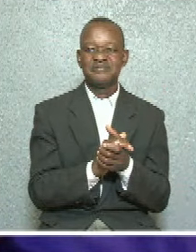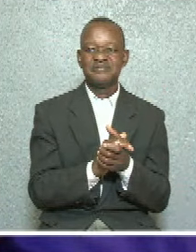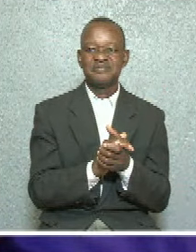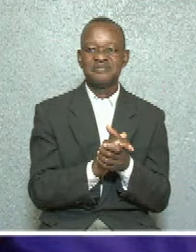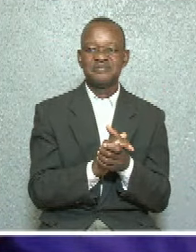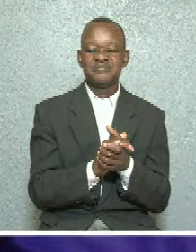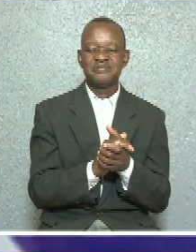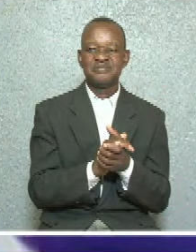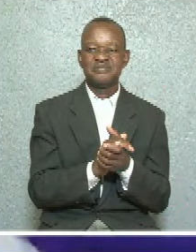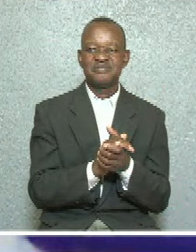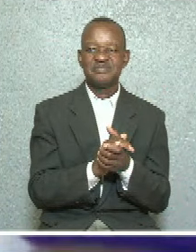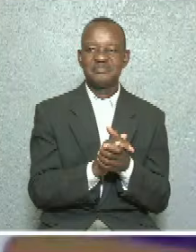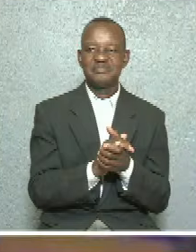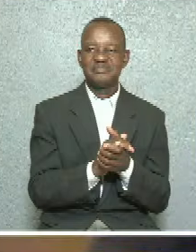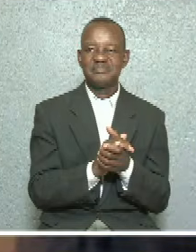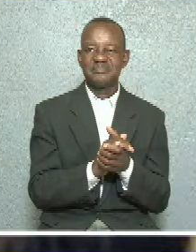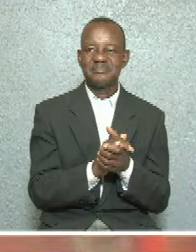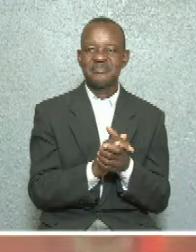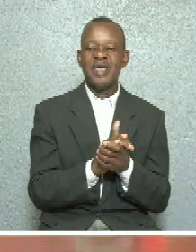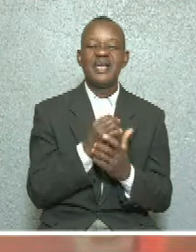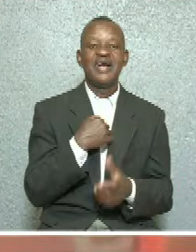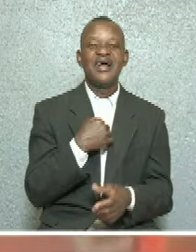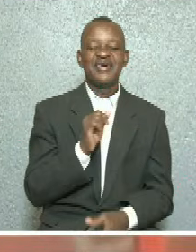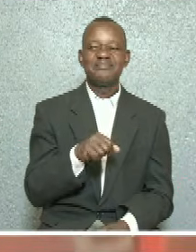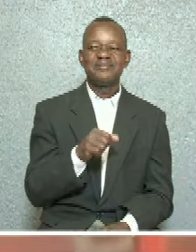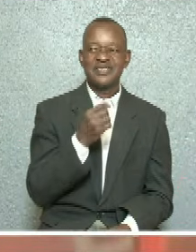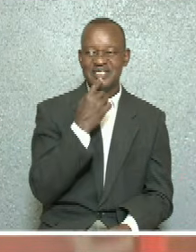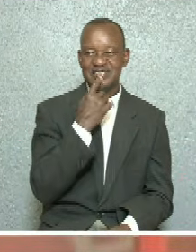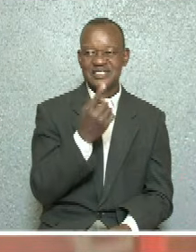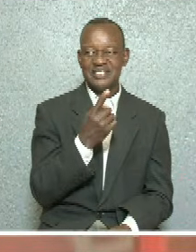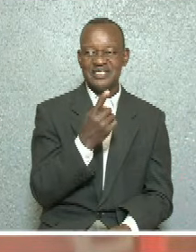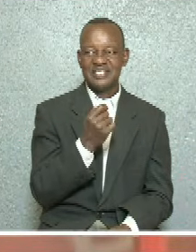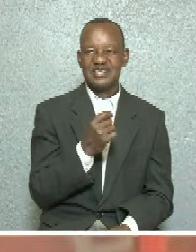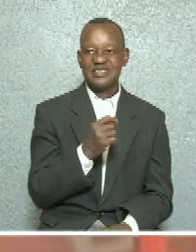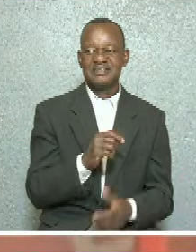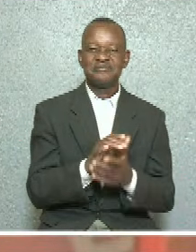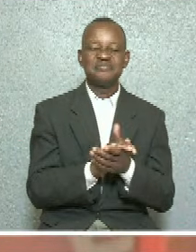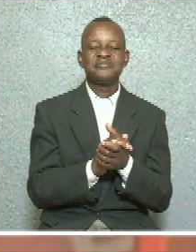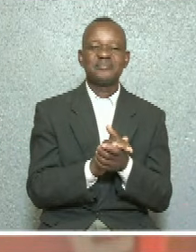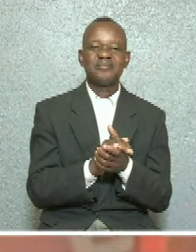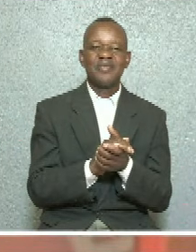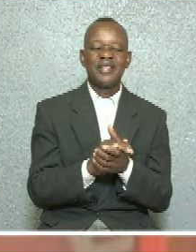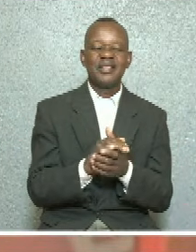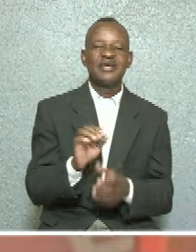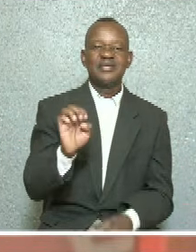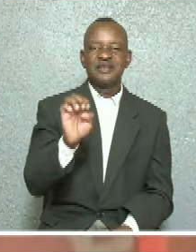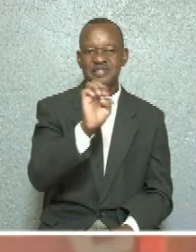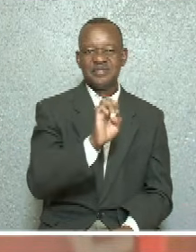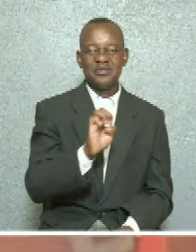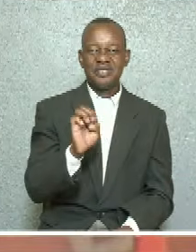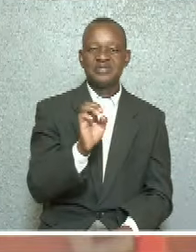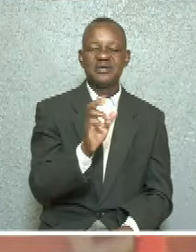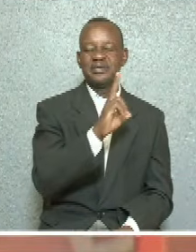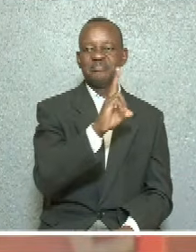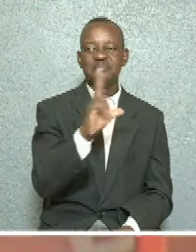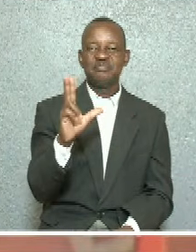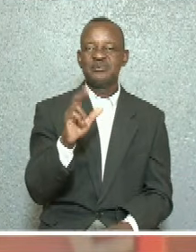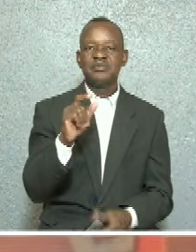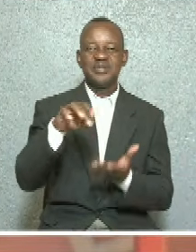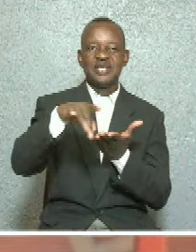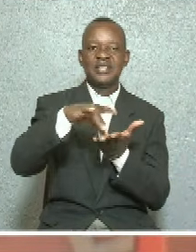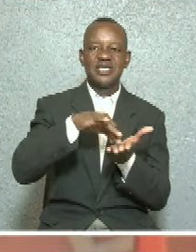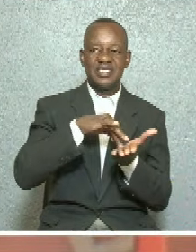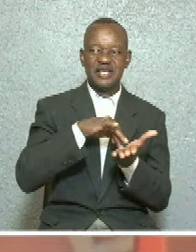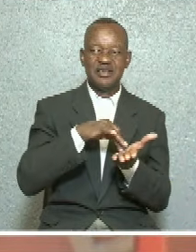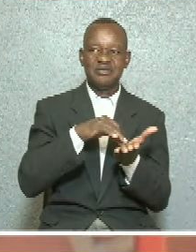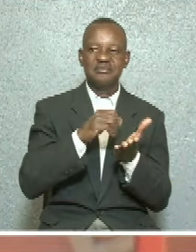big part of it, I would say, Europeans came and they were looking for resources, and they started to